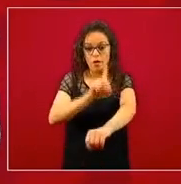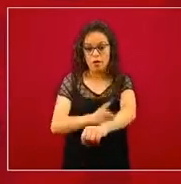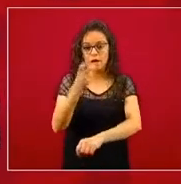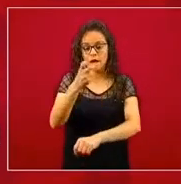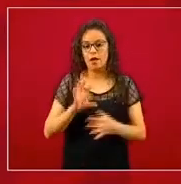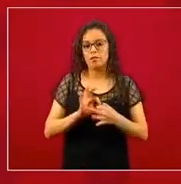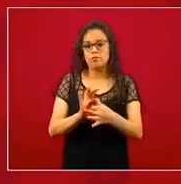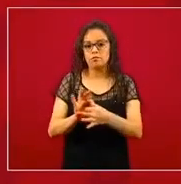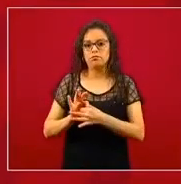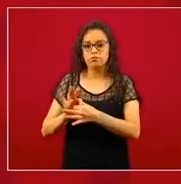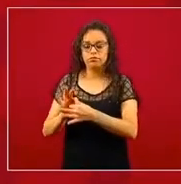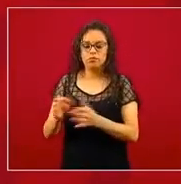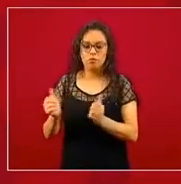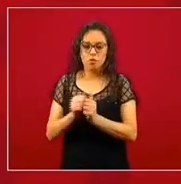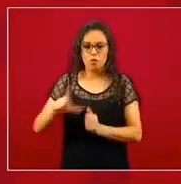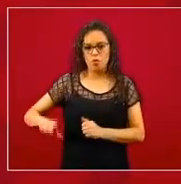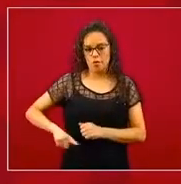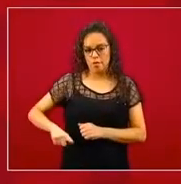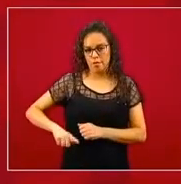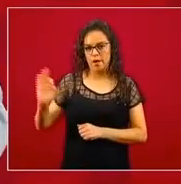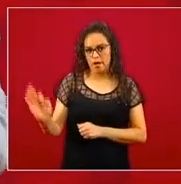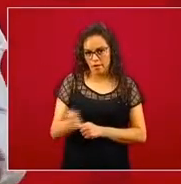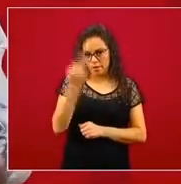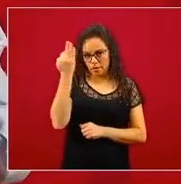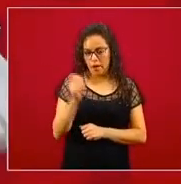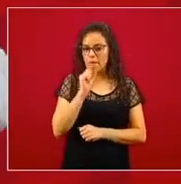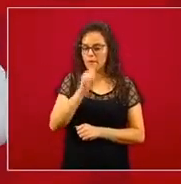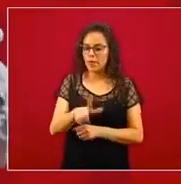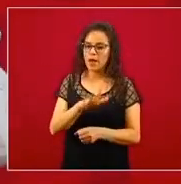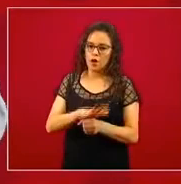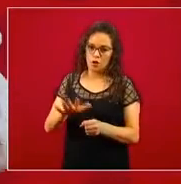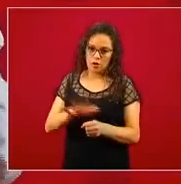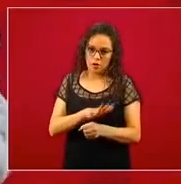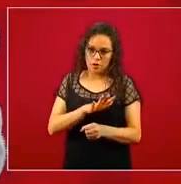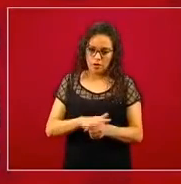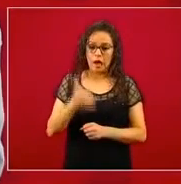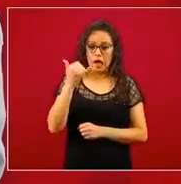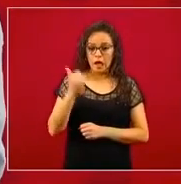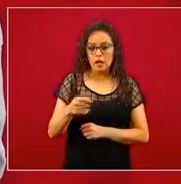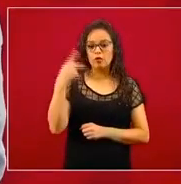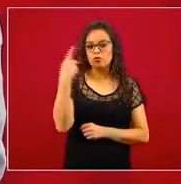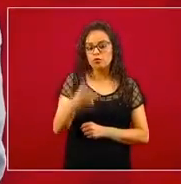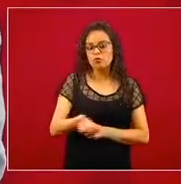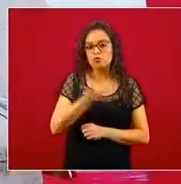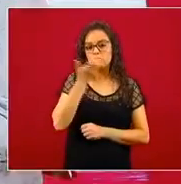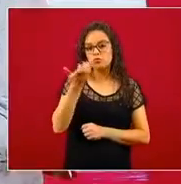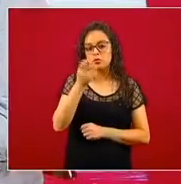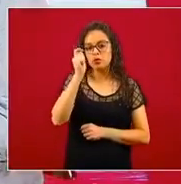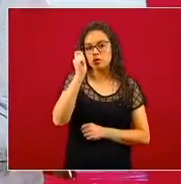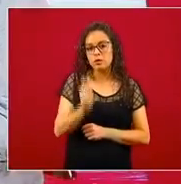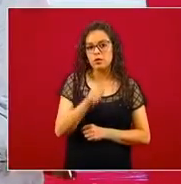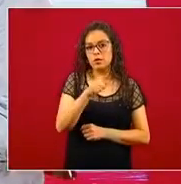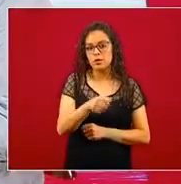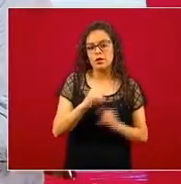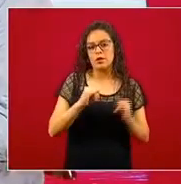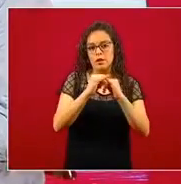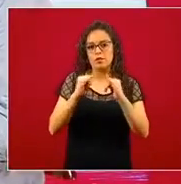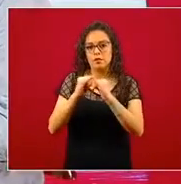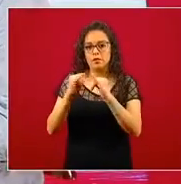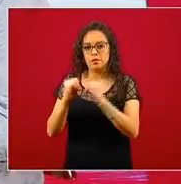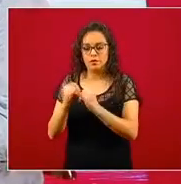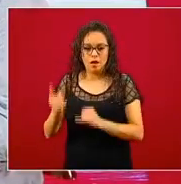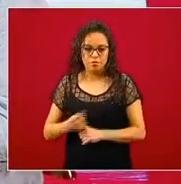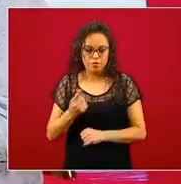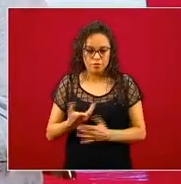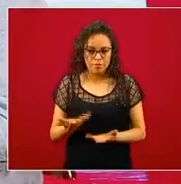states. In terms of these projections, we know exactly when the challenges are going to get started for